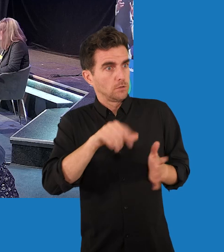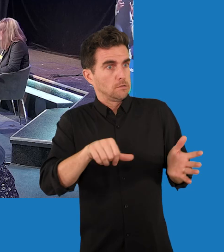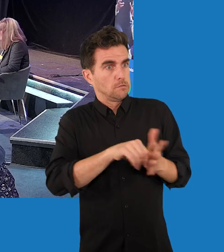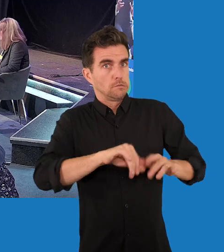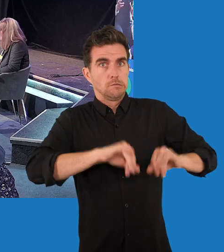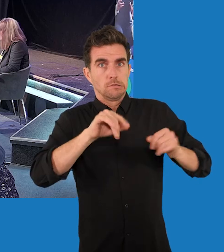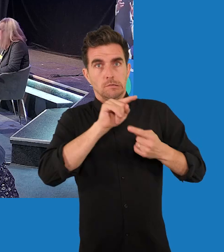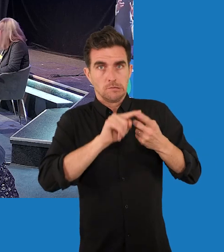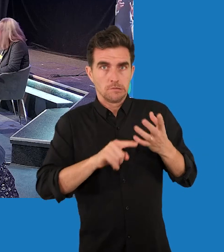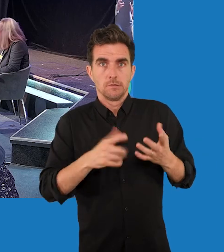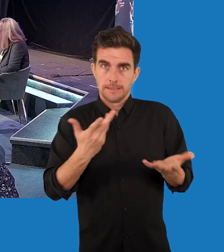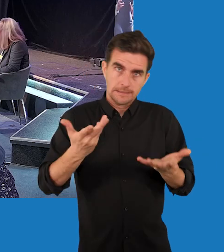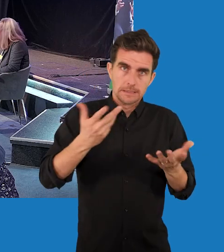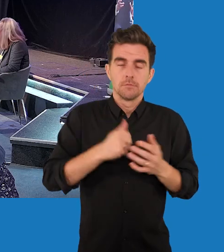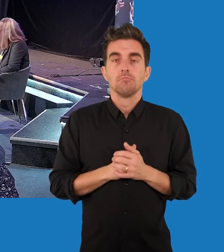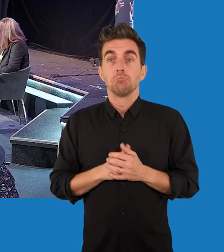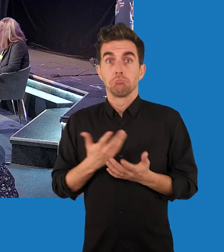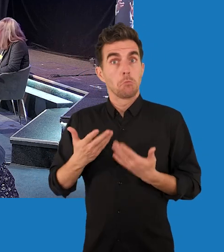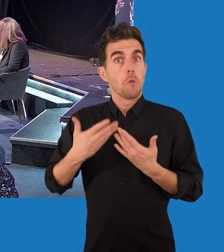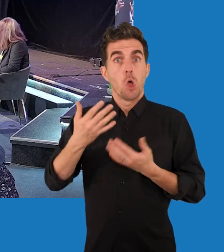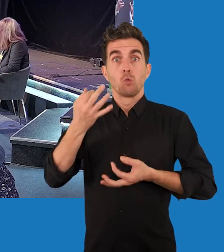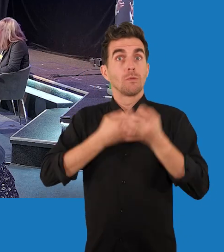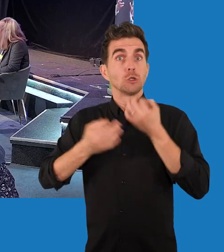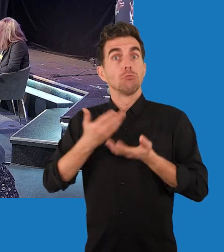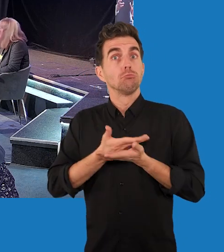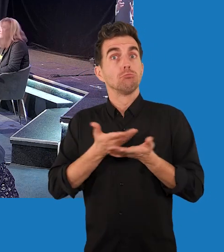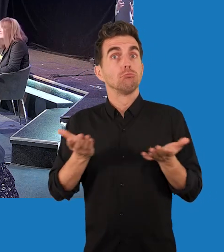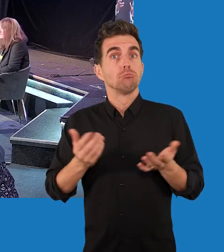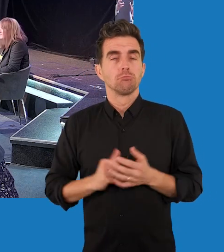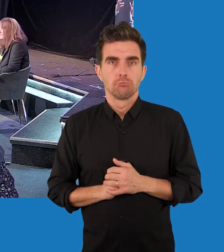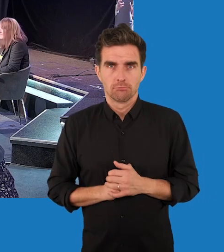the pressing issues are for them. Could I take any other